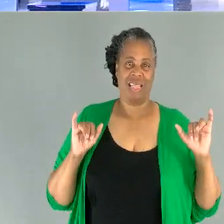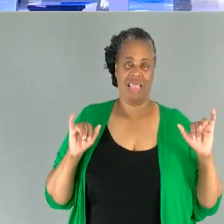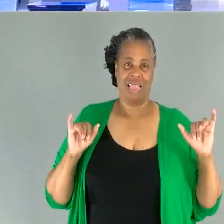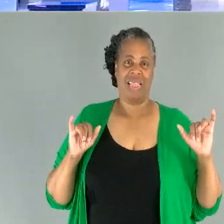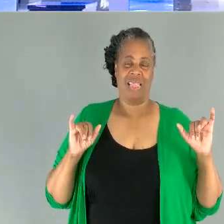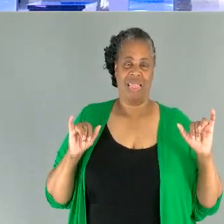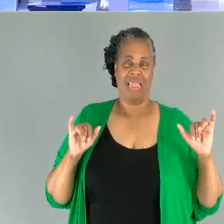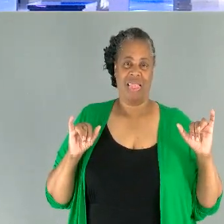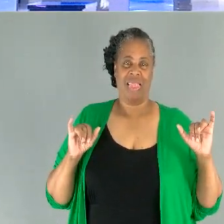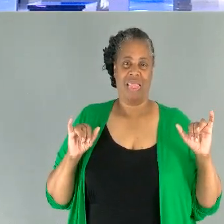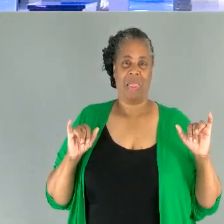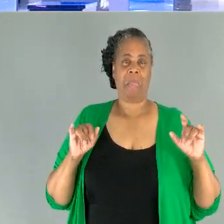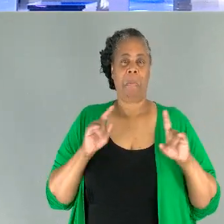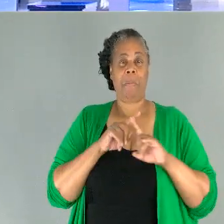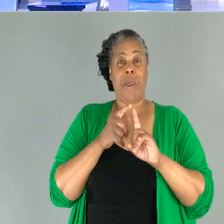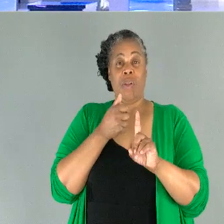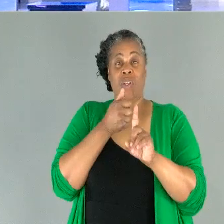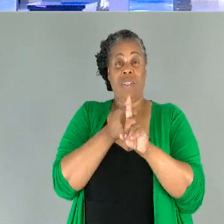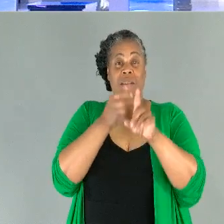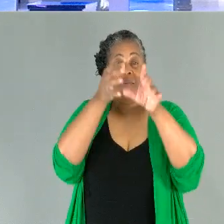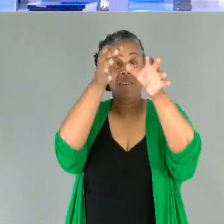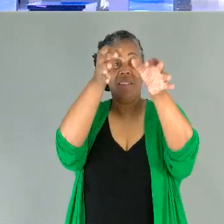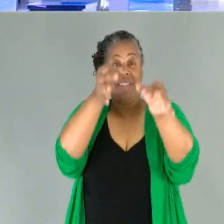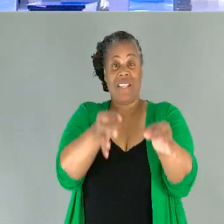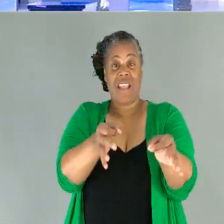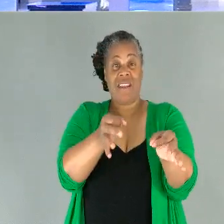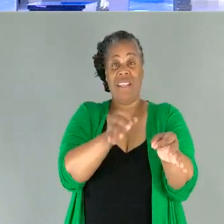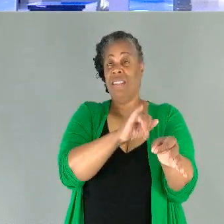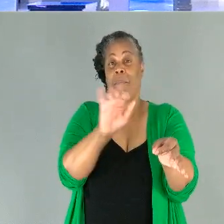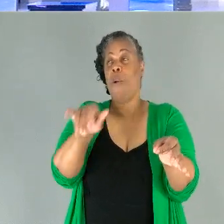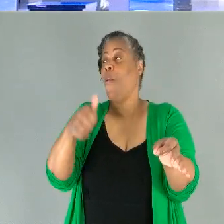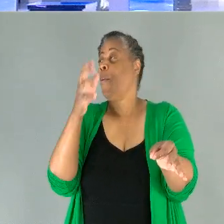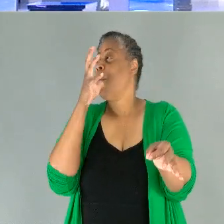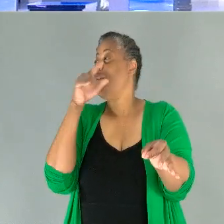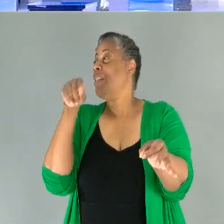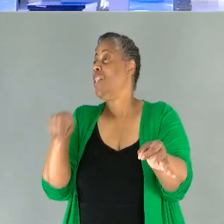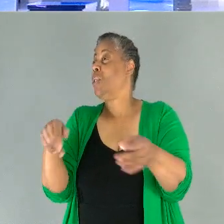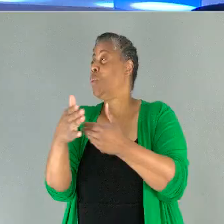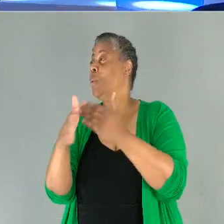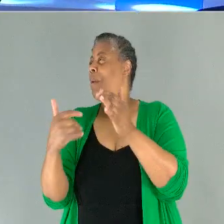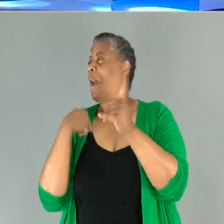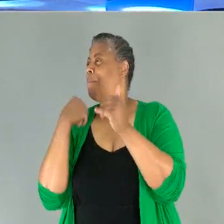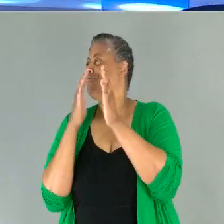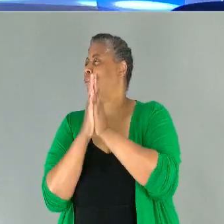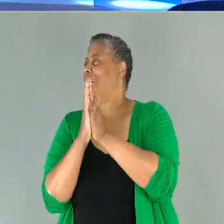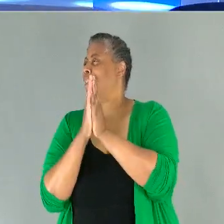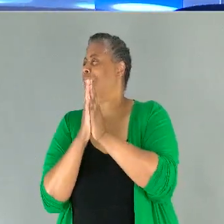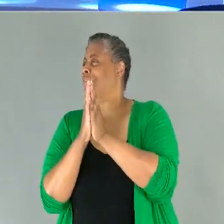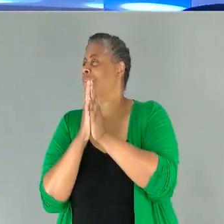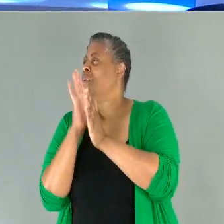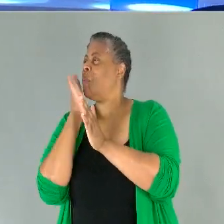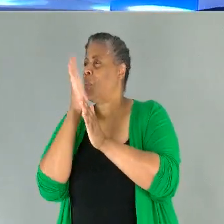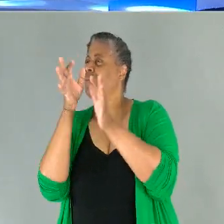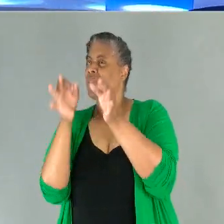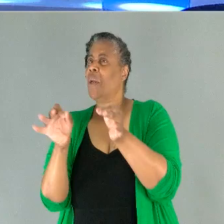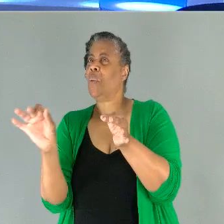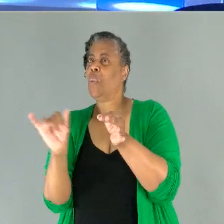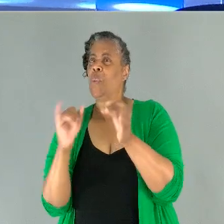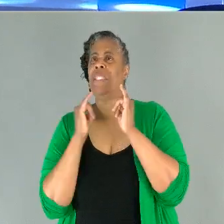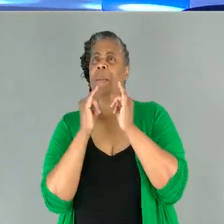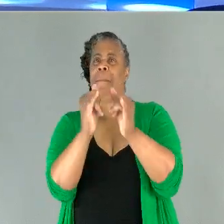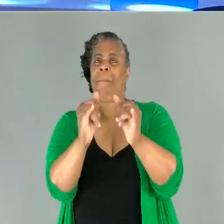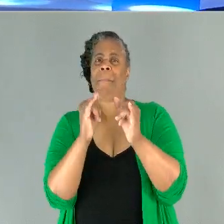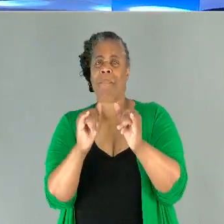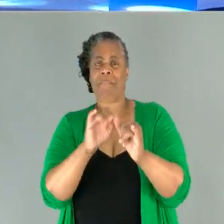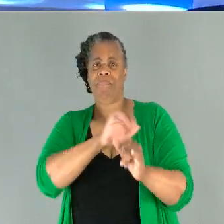But what she decided to do is what every mother in this room, I'm praying that you would do.